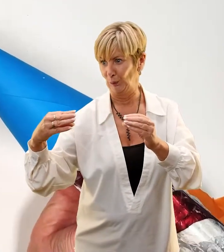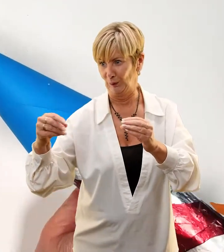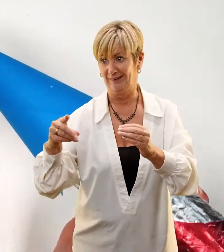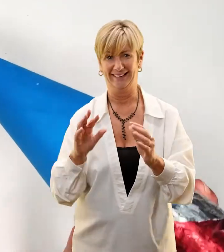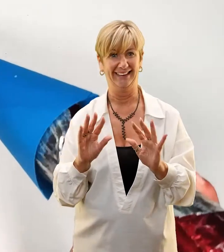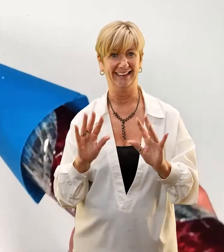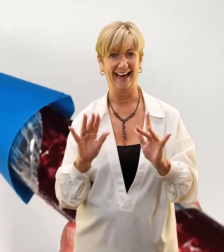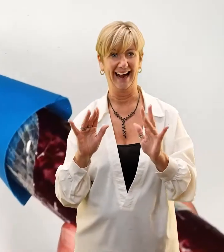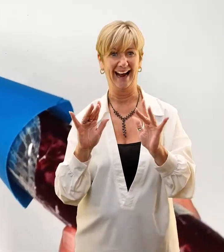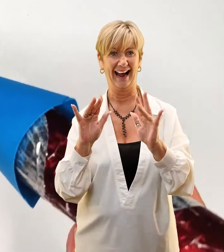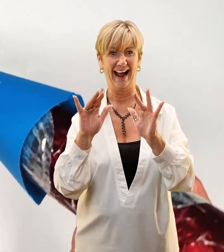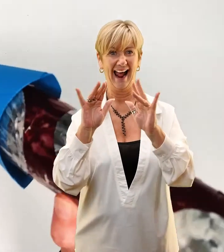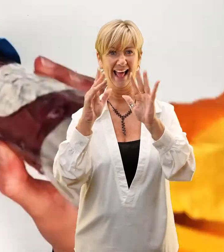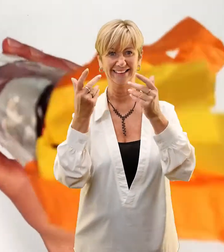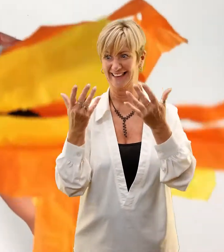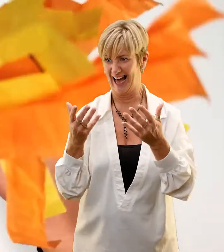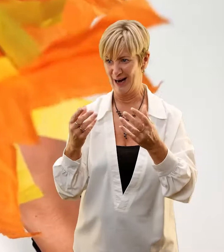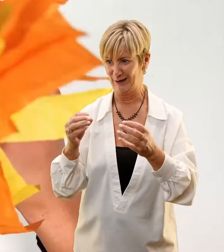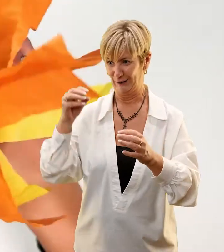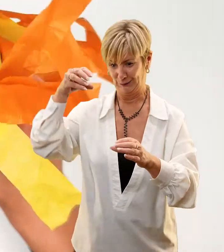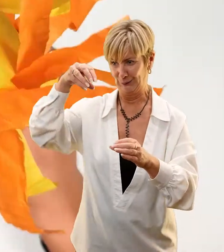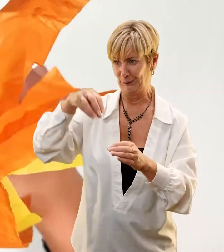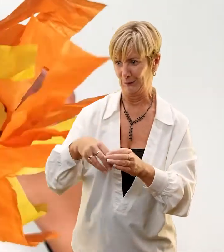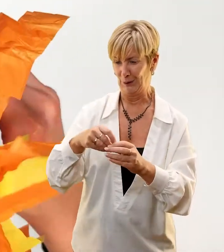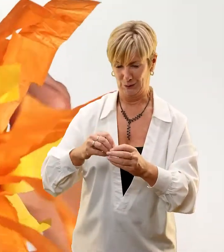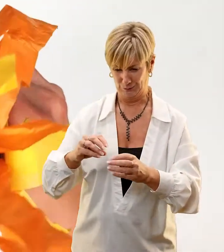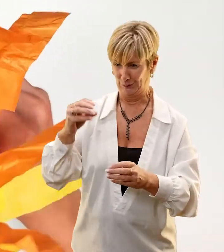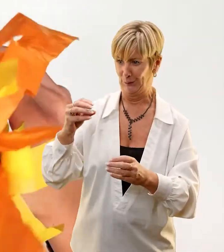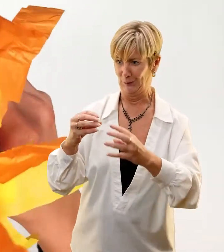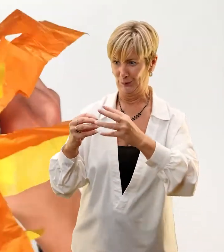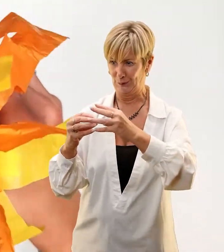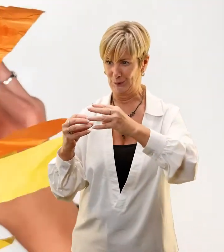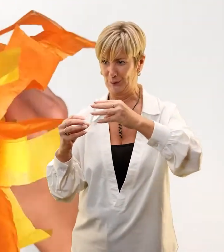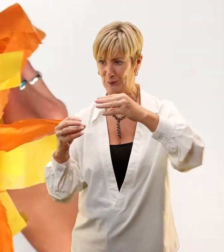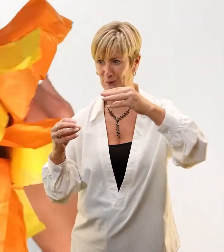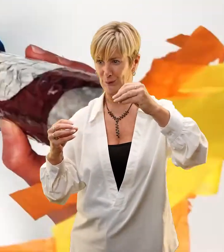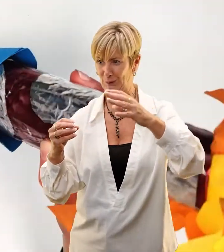Finally, put some glue on the end of your rocket and dip it in some glitter for an extra sparkly finish.